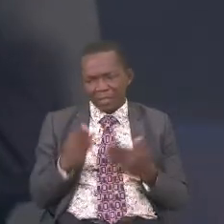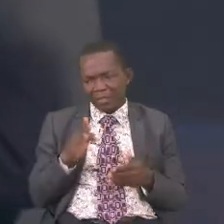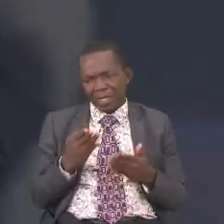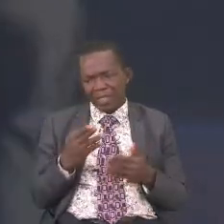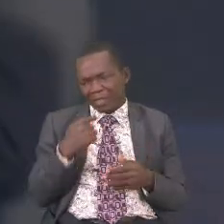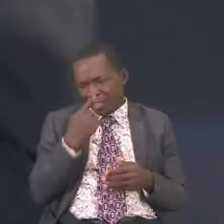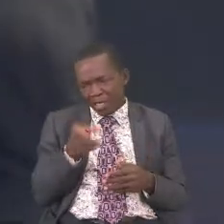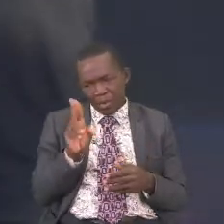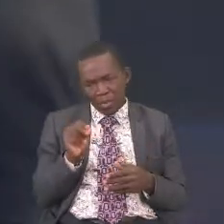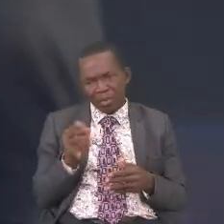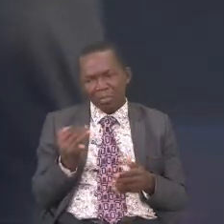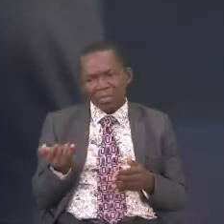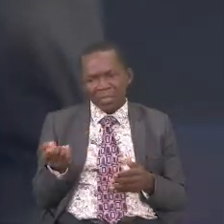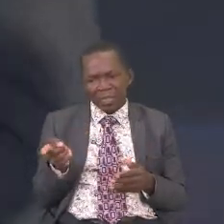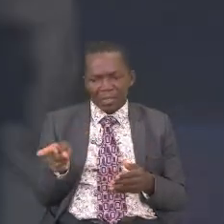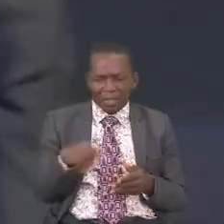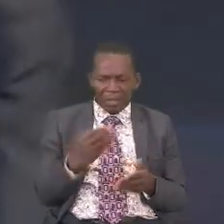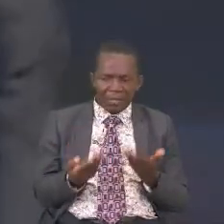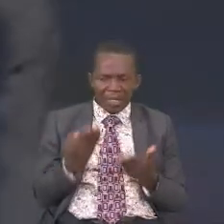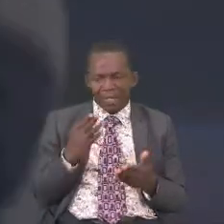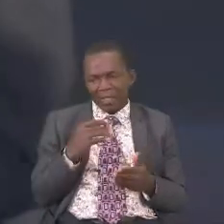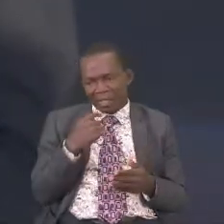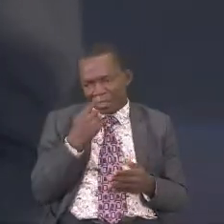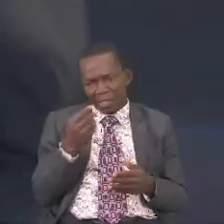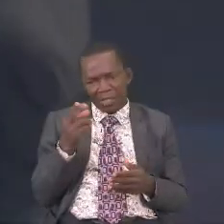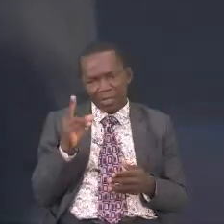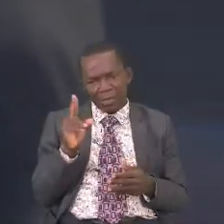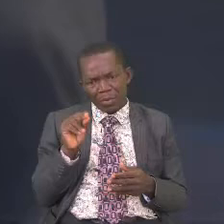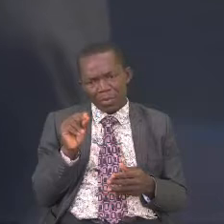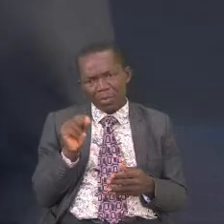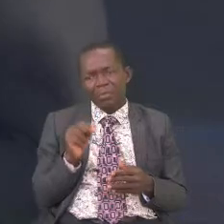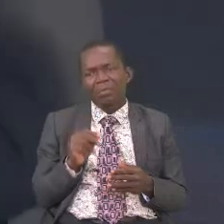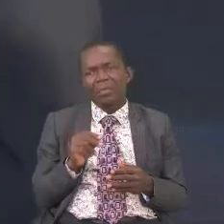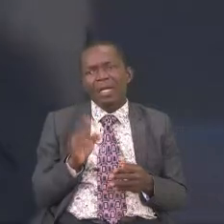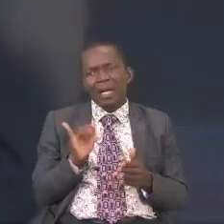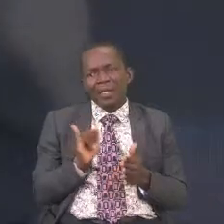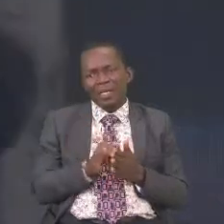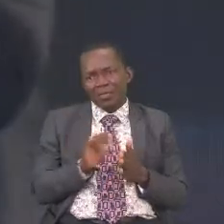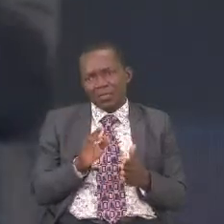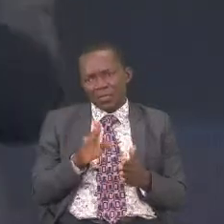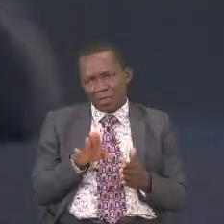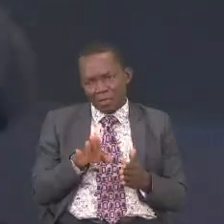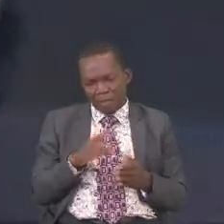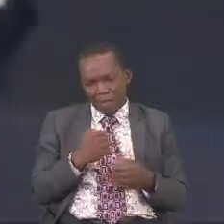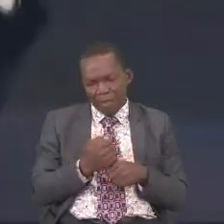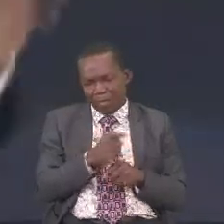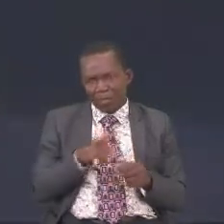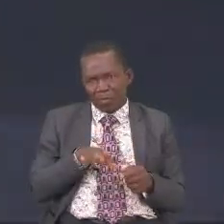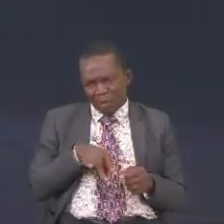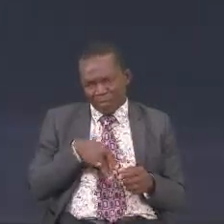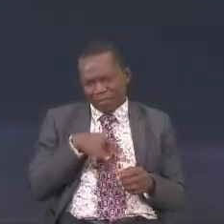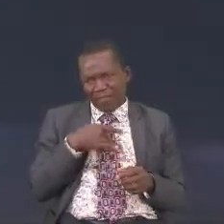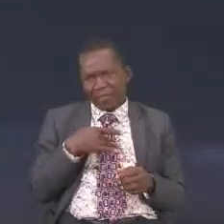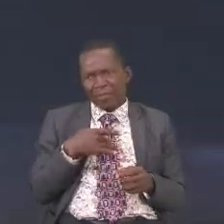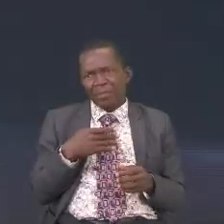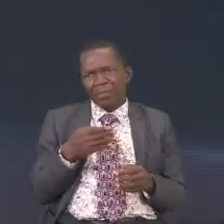They might say, even the people that are higher than you are, greater than you are, they didn't get that, and you have come here. And because we think of